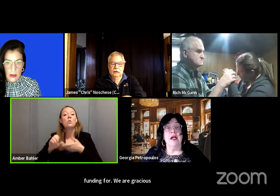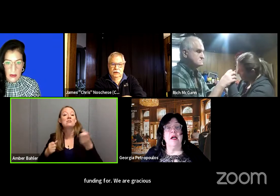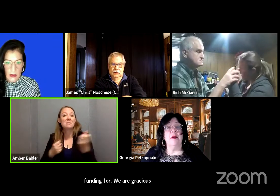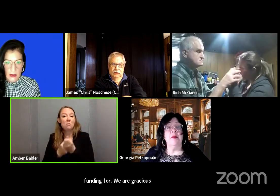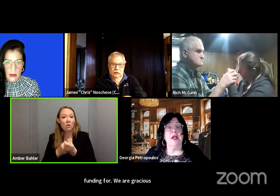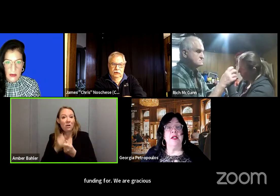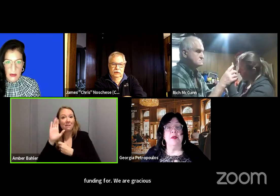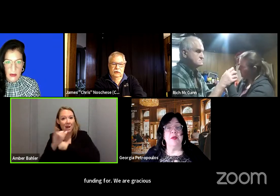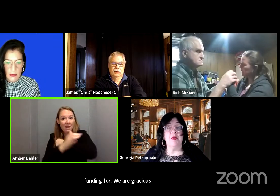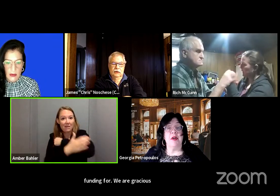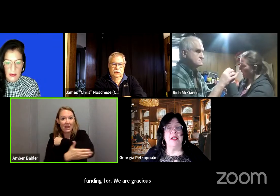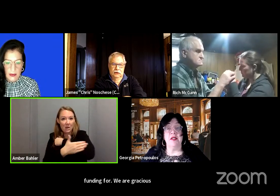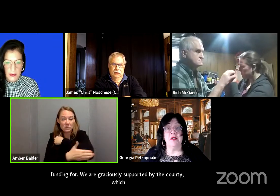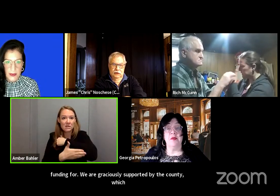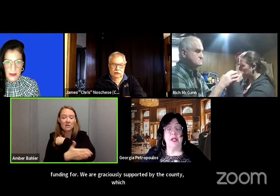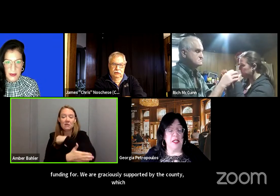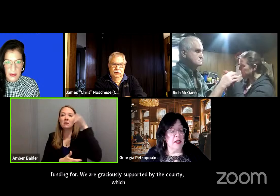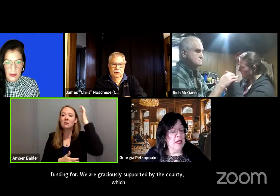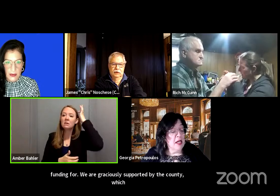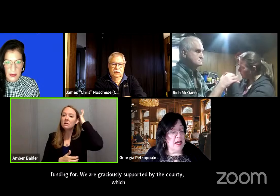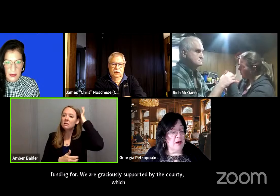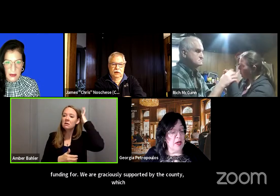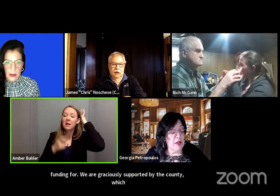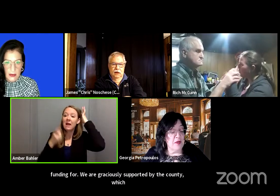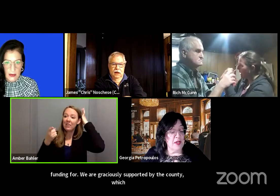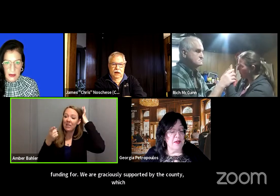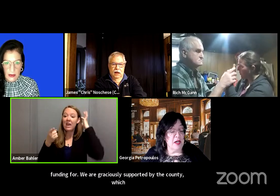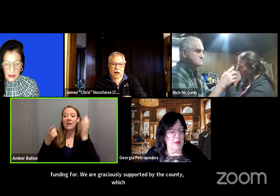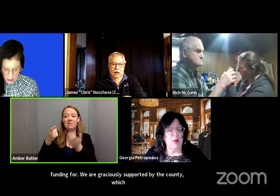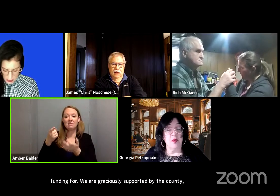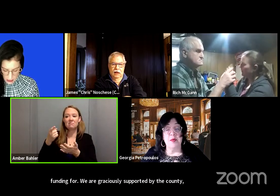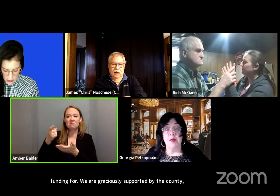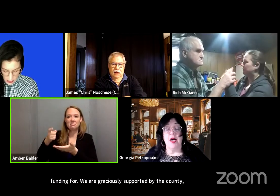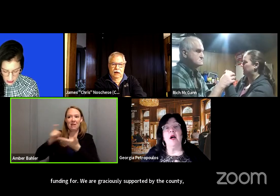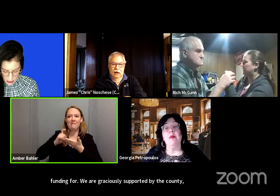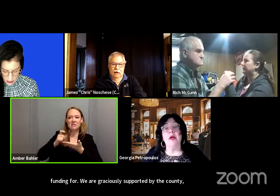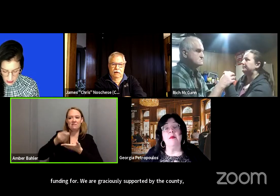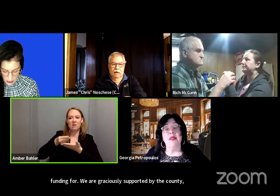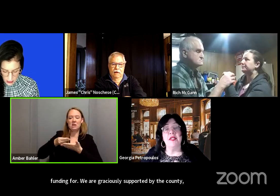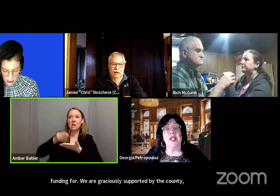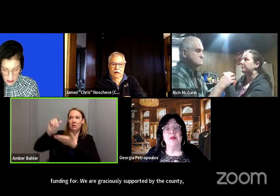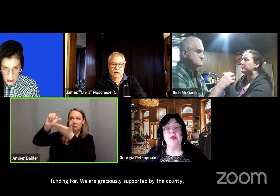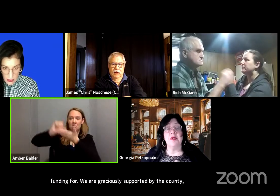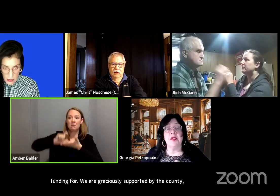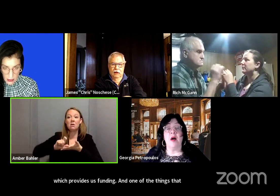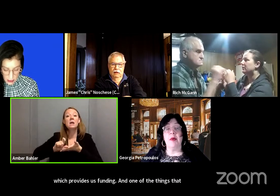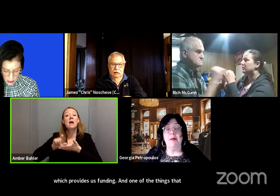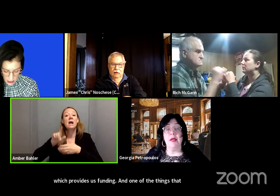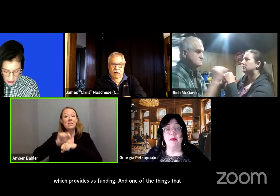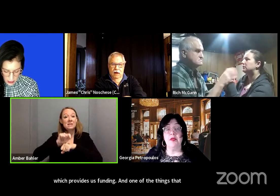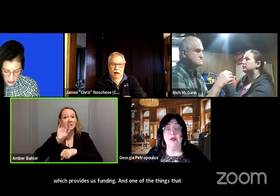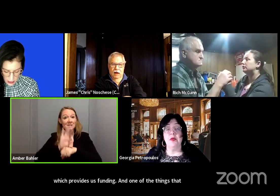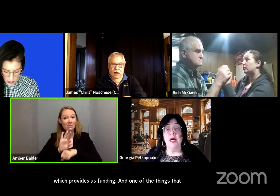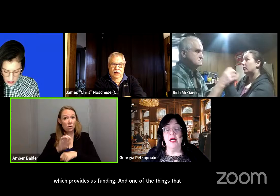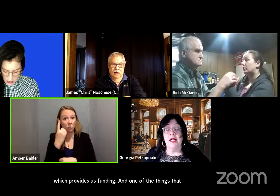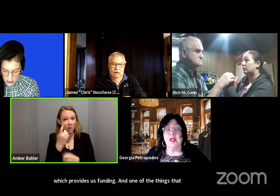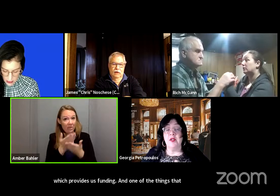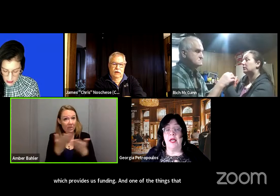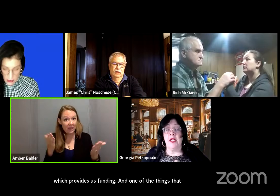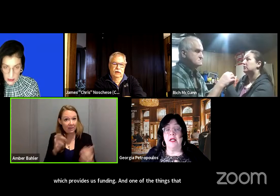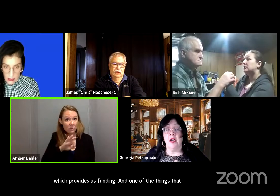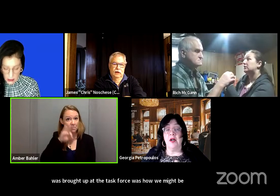county, which provides us funding. And one of the things that was brought up at the task force was how we might be able